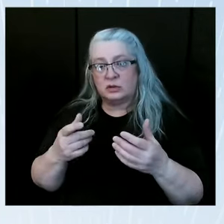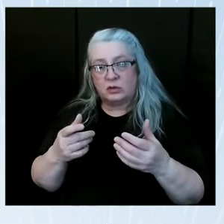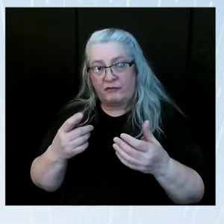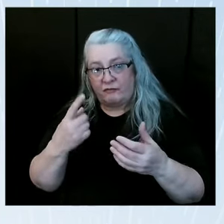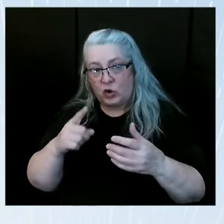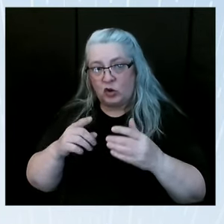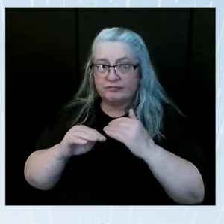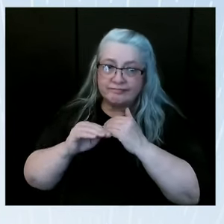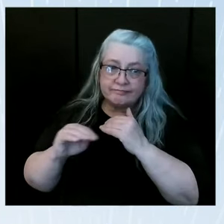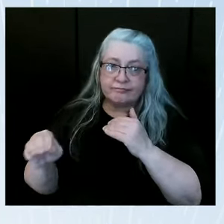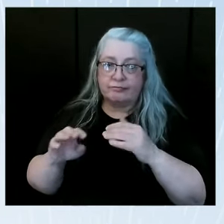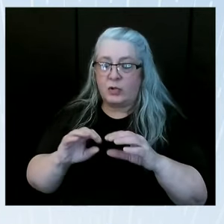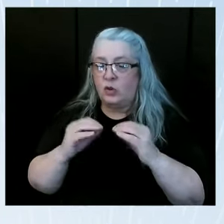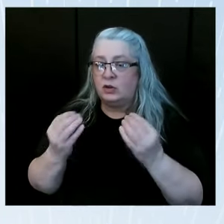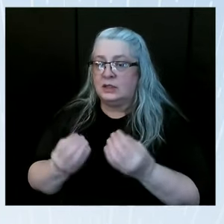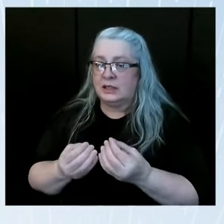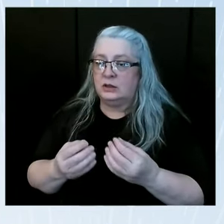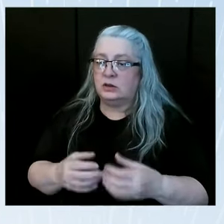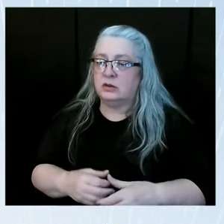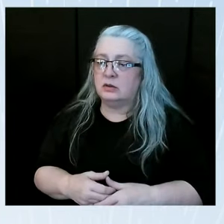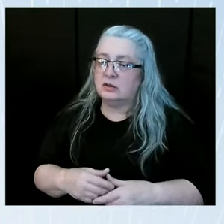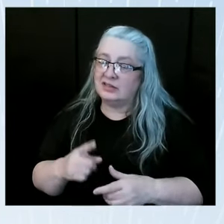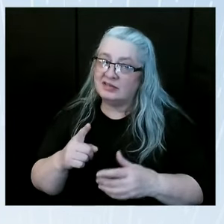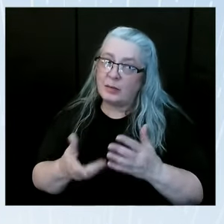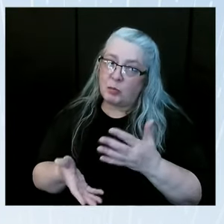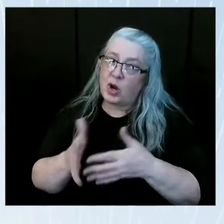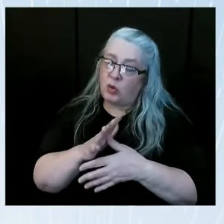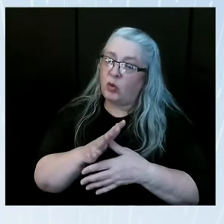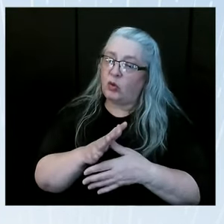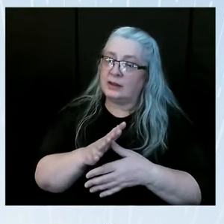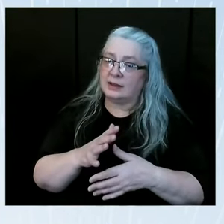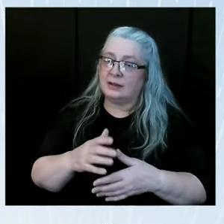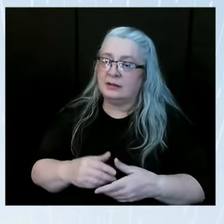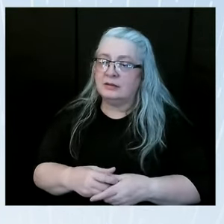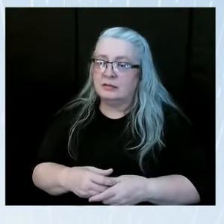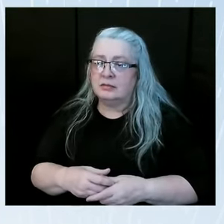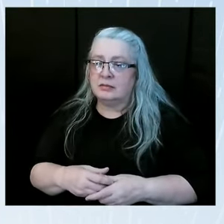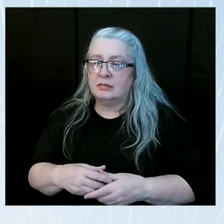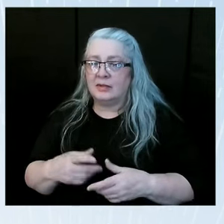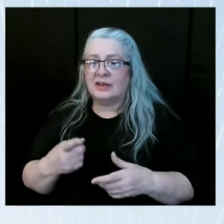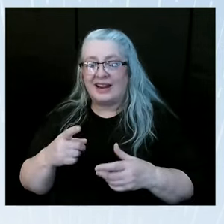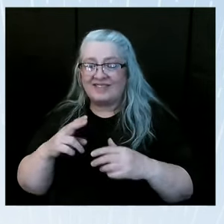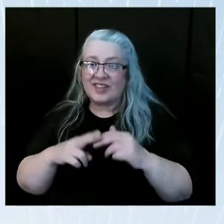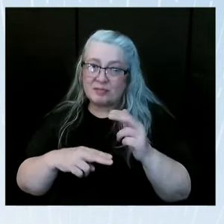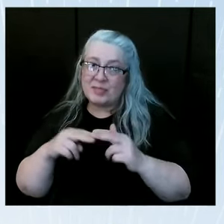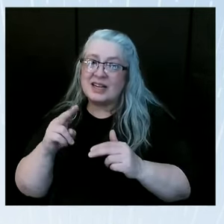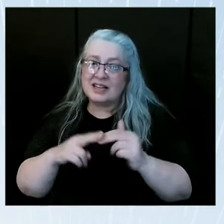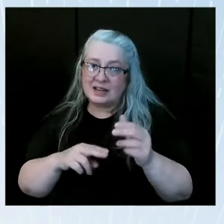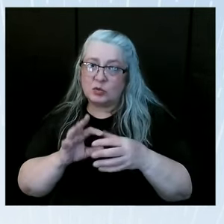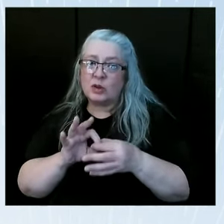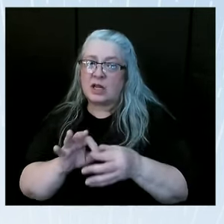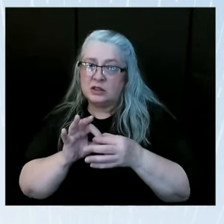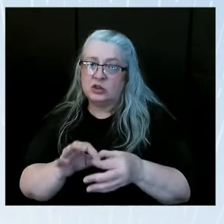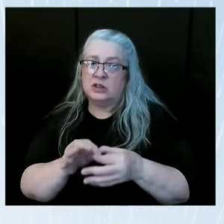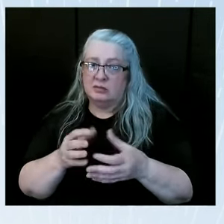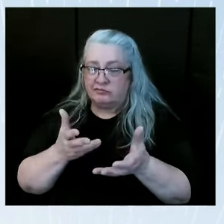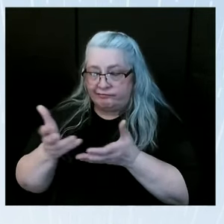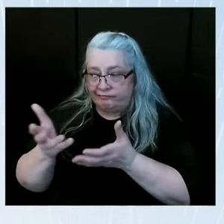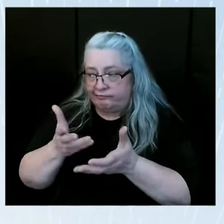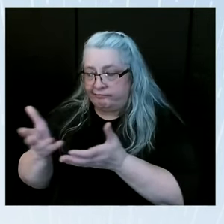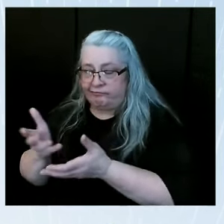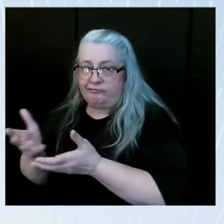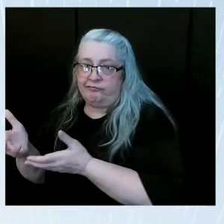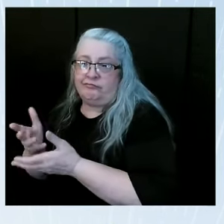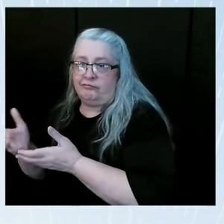that local leaders have the firsthand experience to understand how trafficking is affecting their communities, and they have the relationships